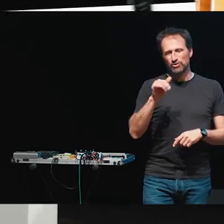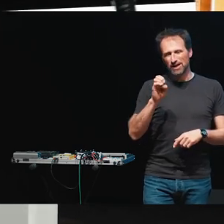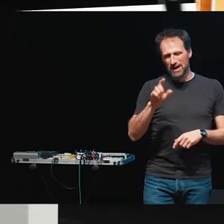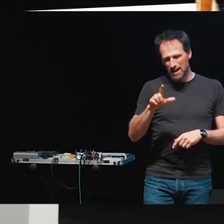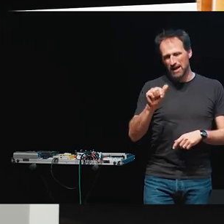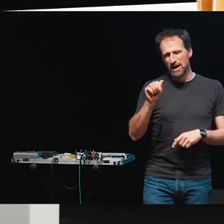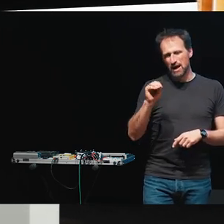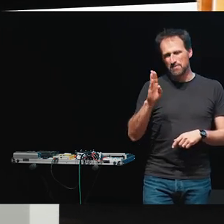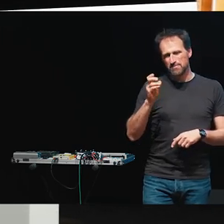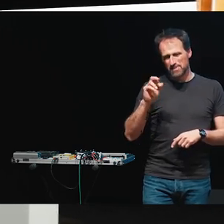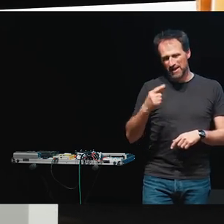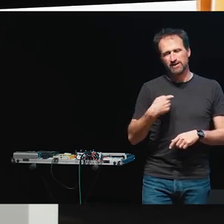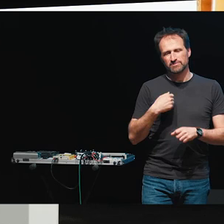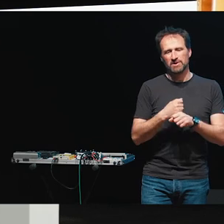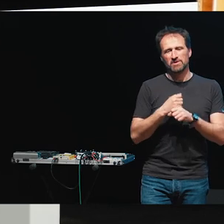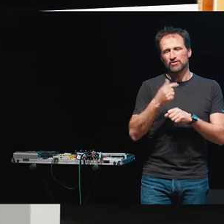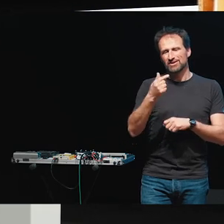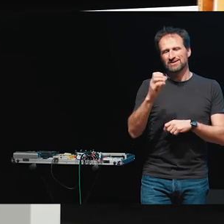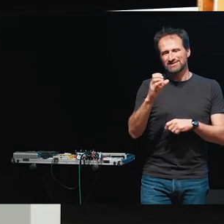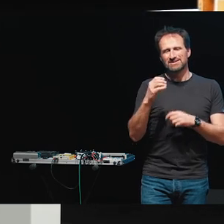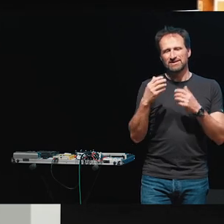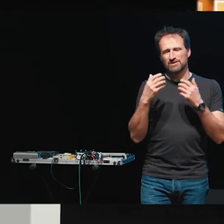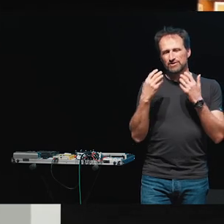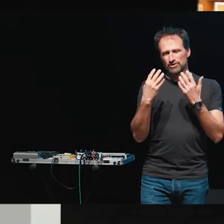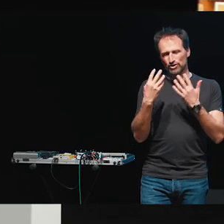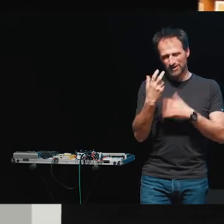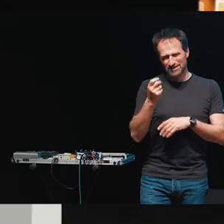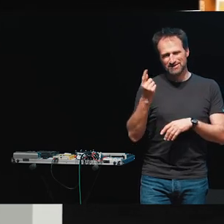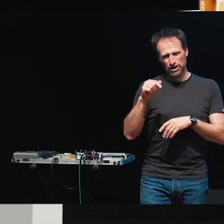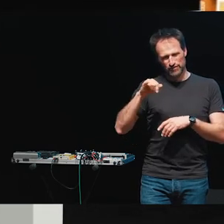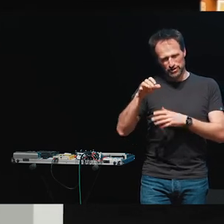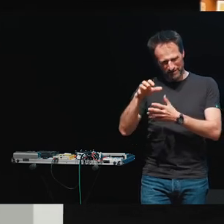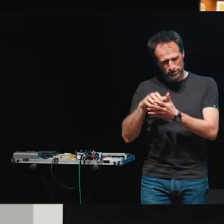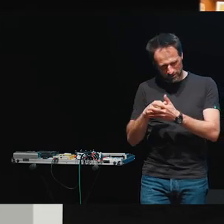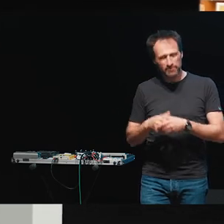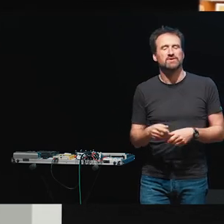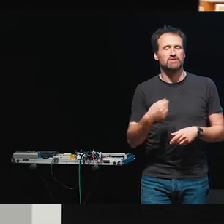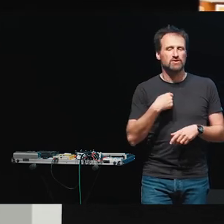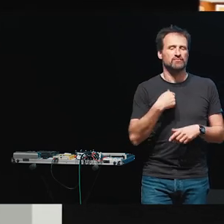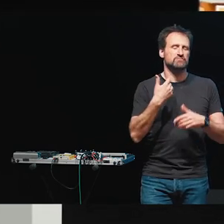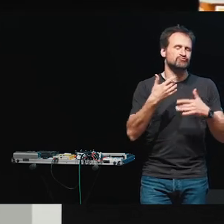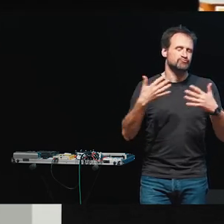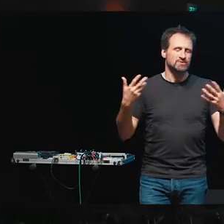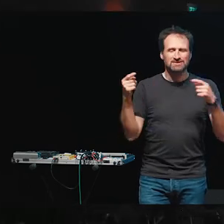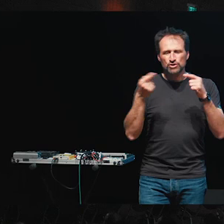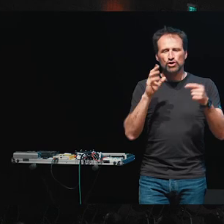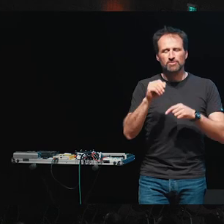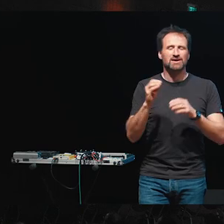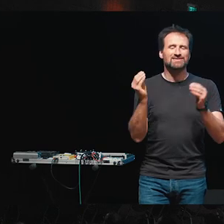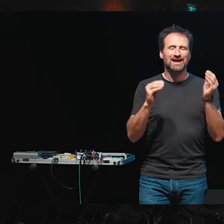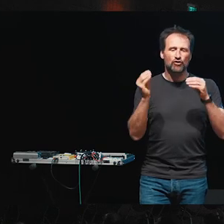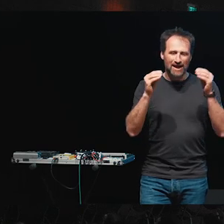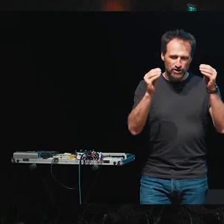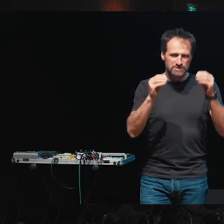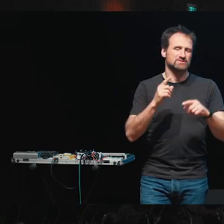in TC39 on JavaScript. And we had several discussions about decorators and value types and